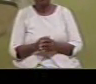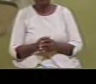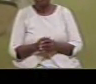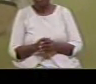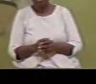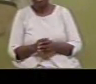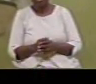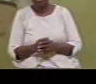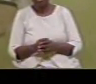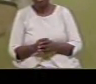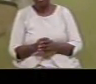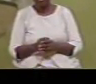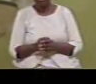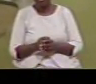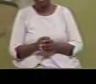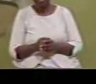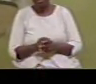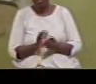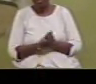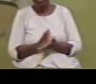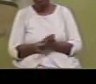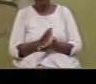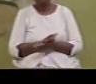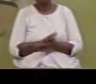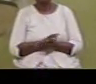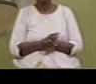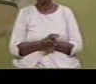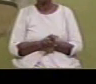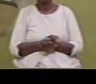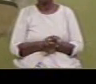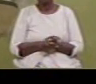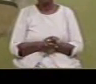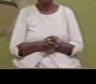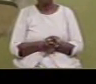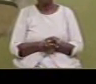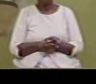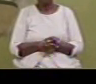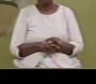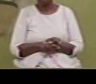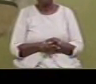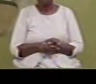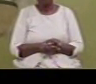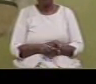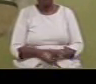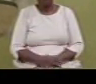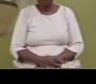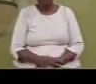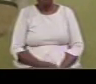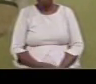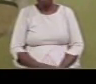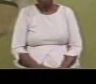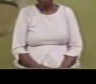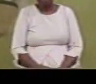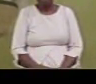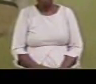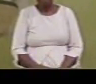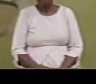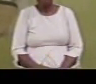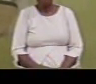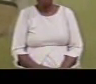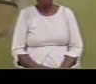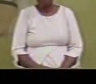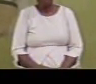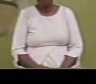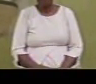Leviticus, chapters 11 to 12. God instructed Moses to give the law of clean and